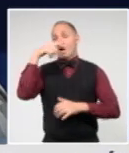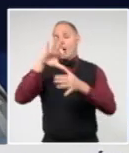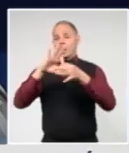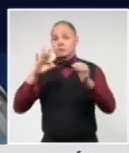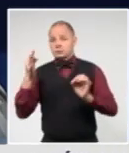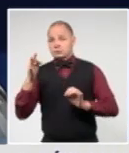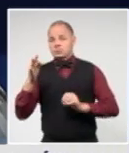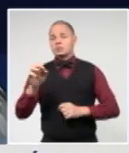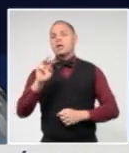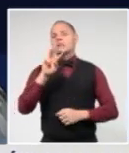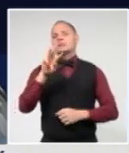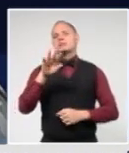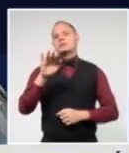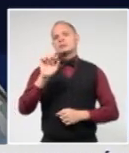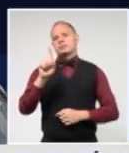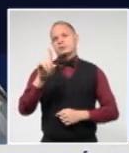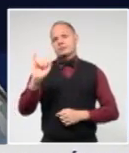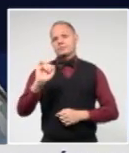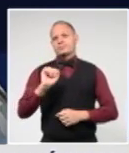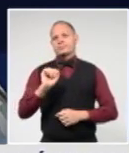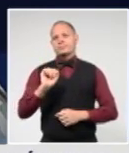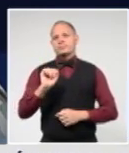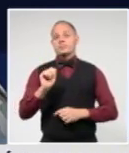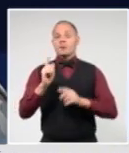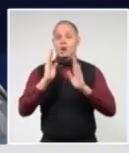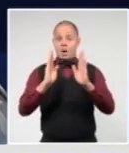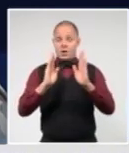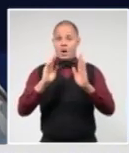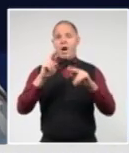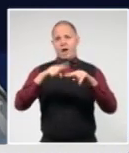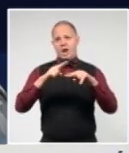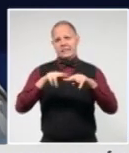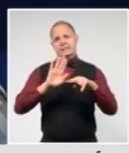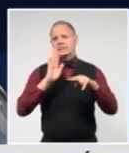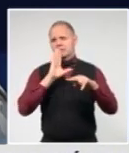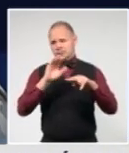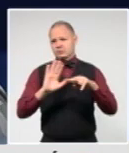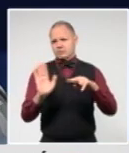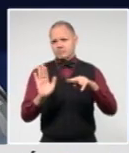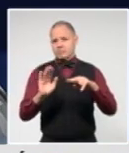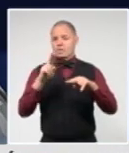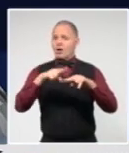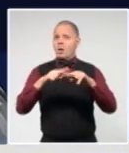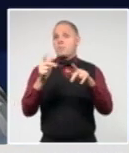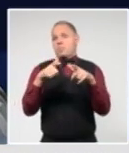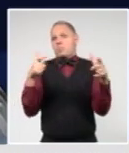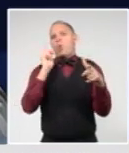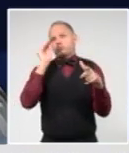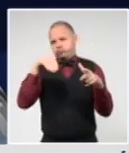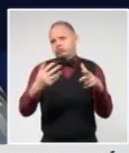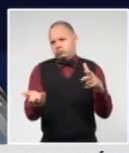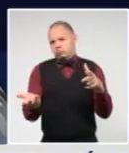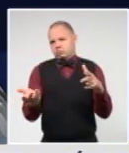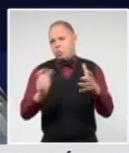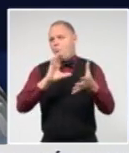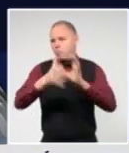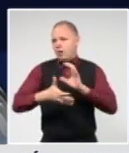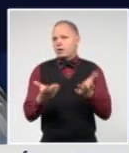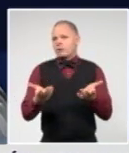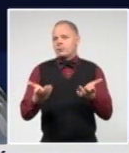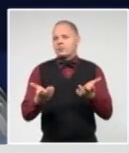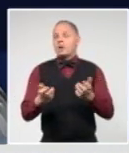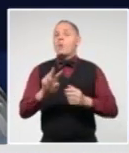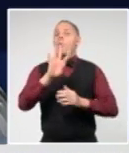As I always mention, samples from all of the country's provinces and the Isle of Youth Special Municipality